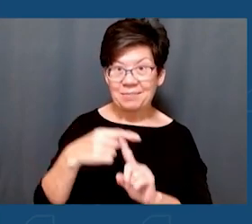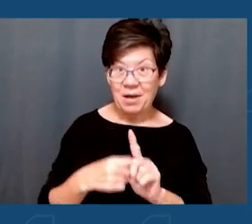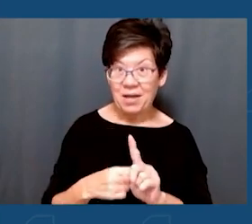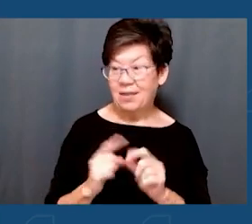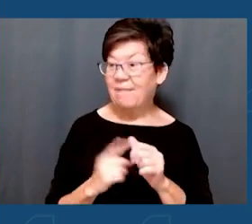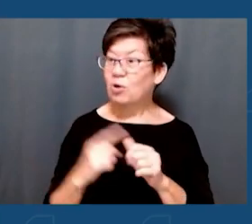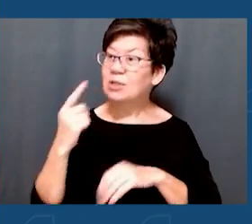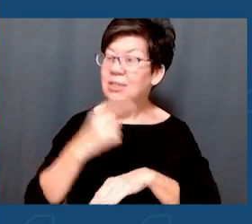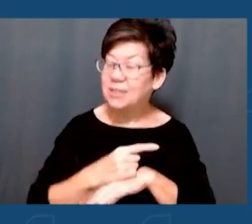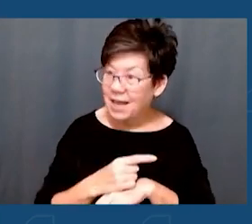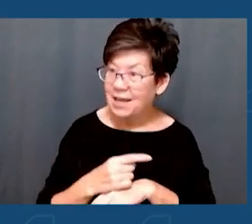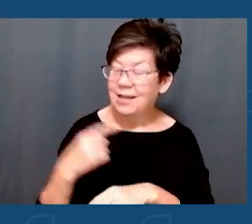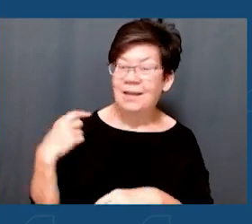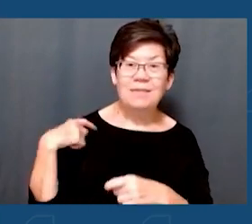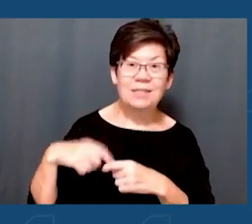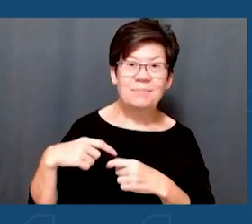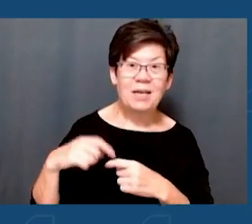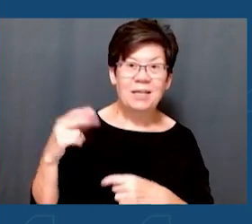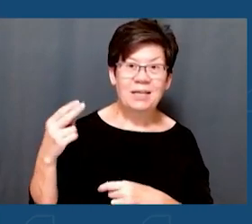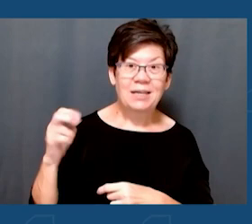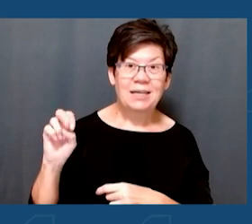of Hispanic Heritage Month.